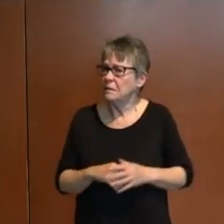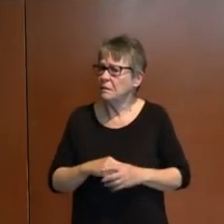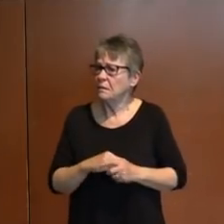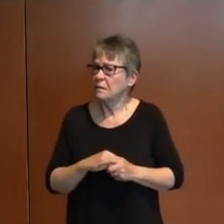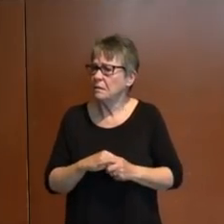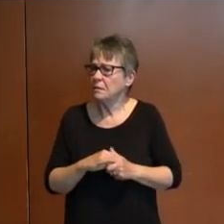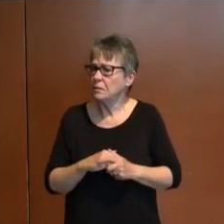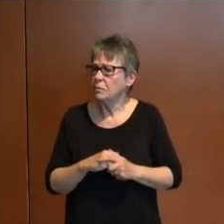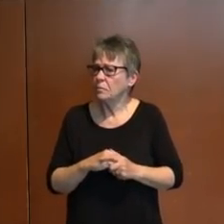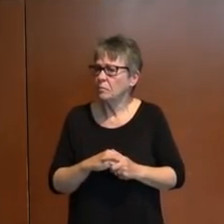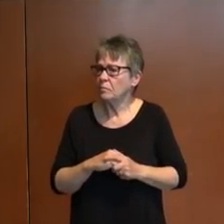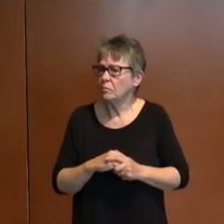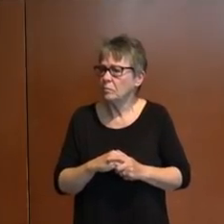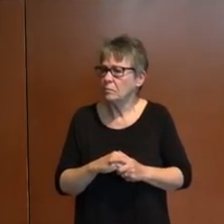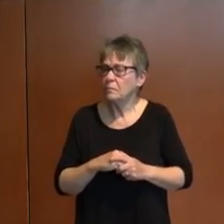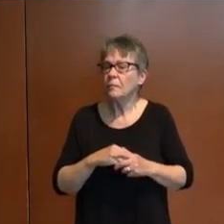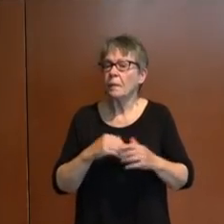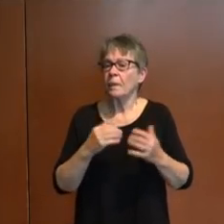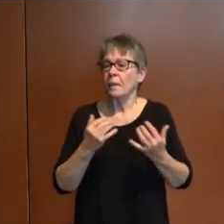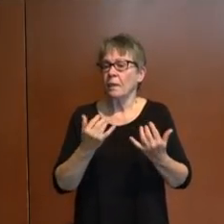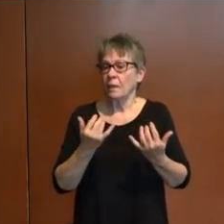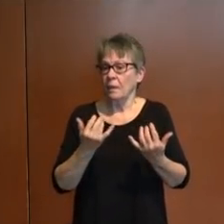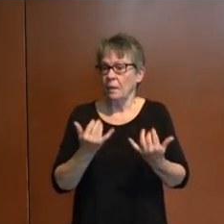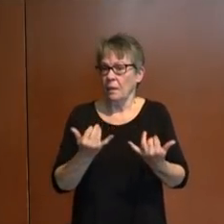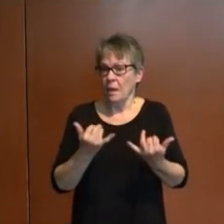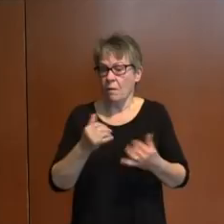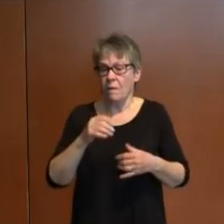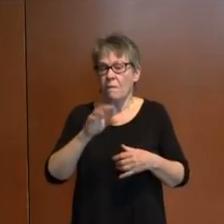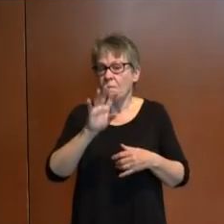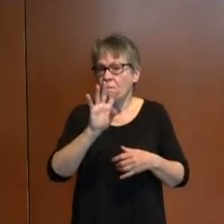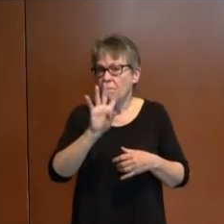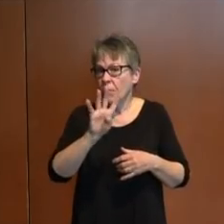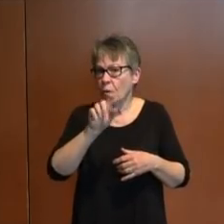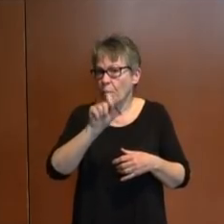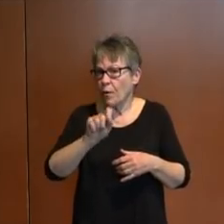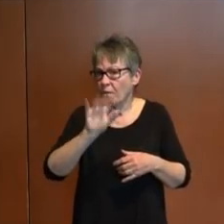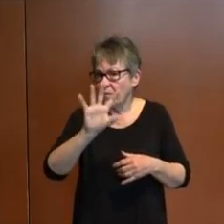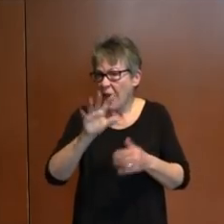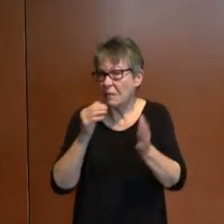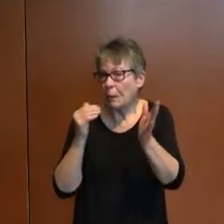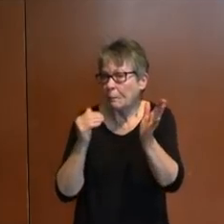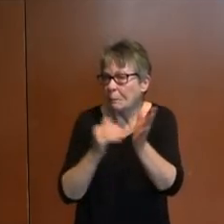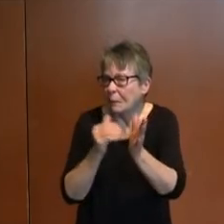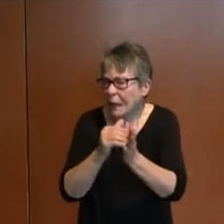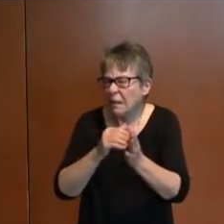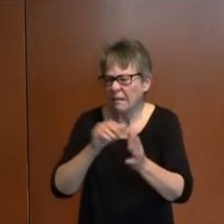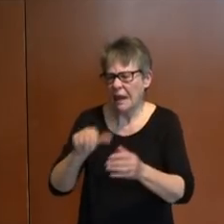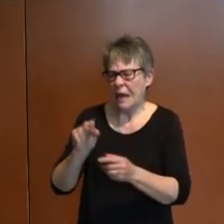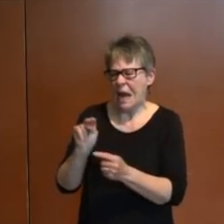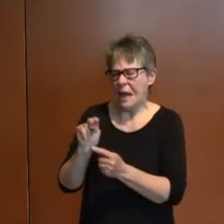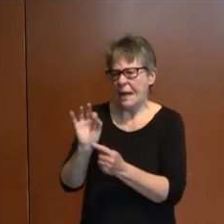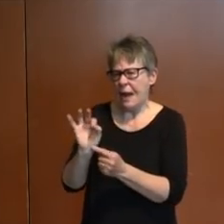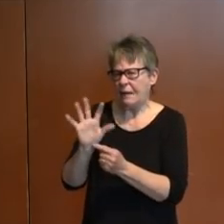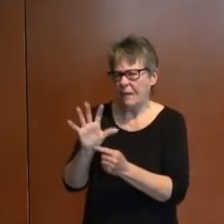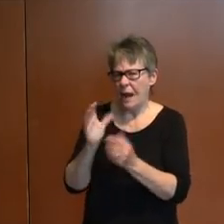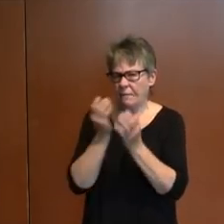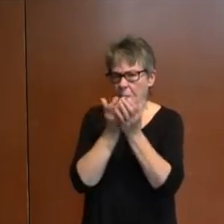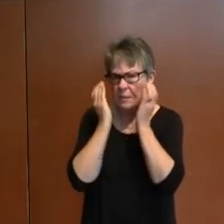and 2,500 ventilators, and frankly everything in between, masks, gowns, gloves,